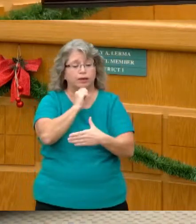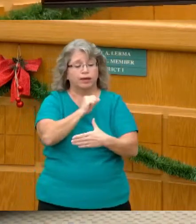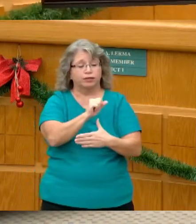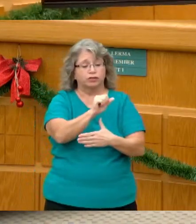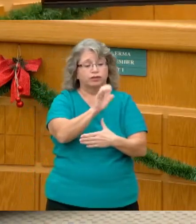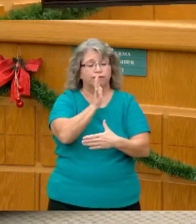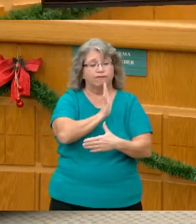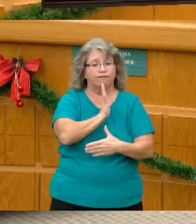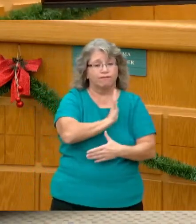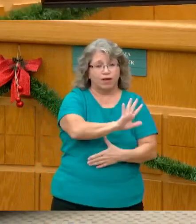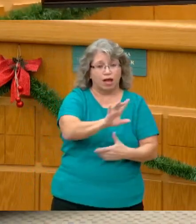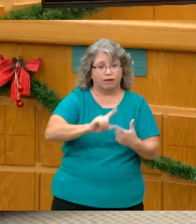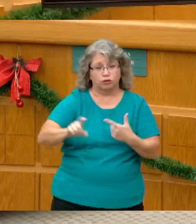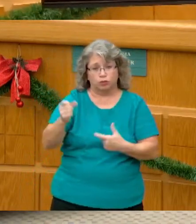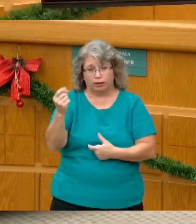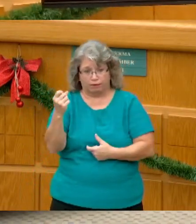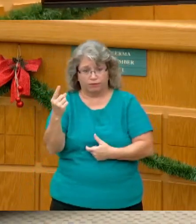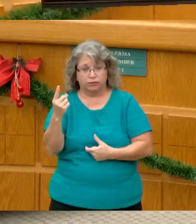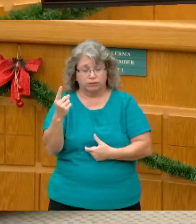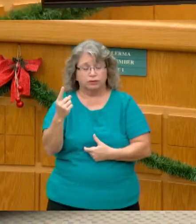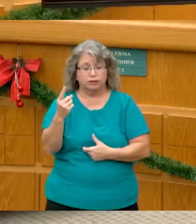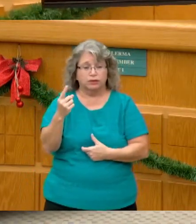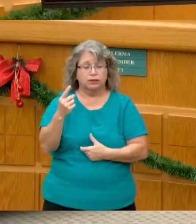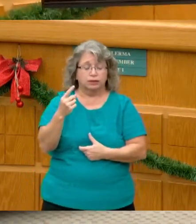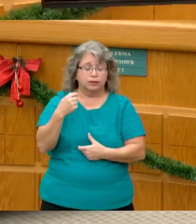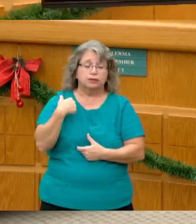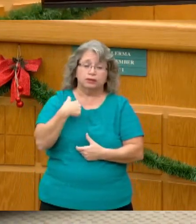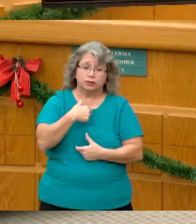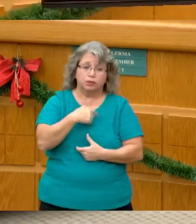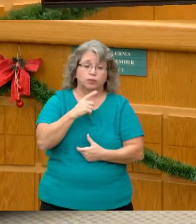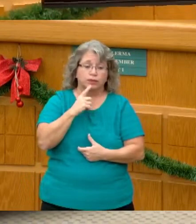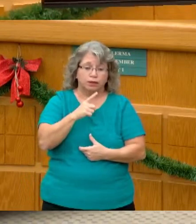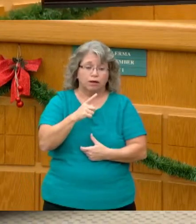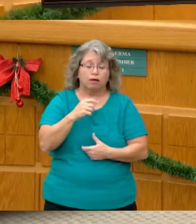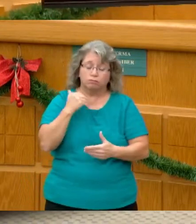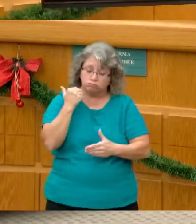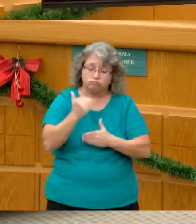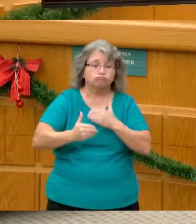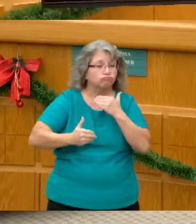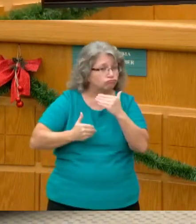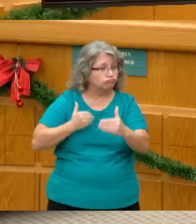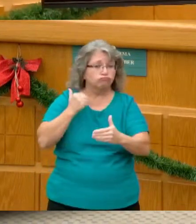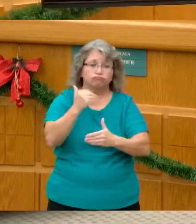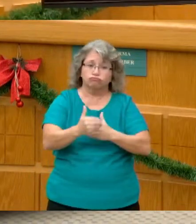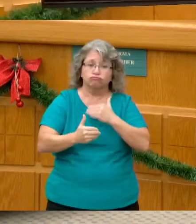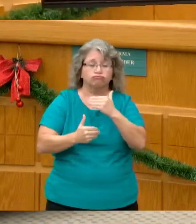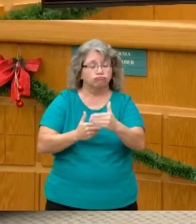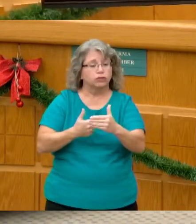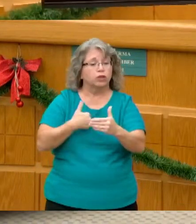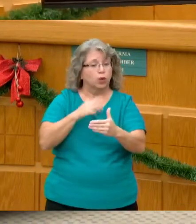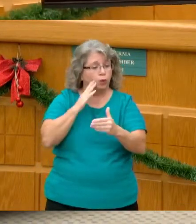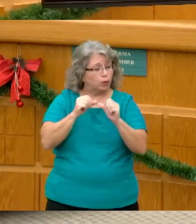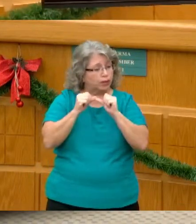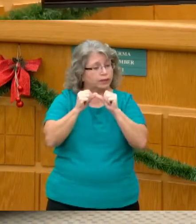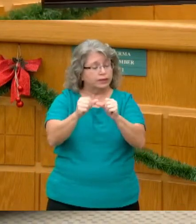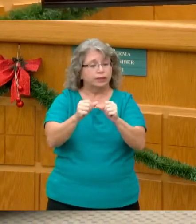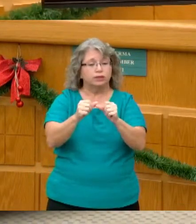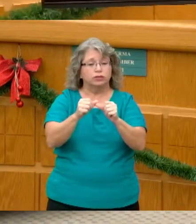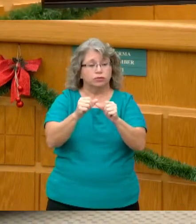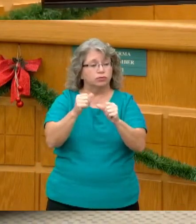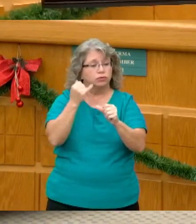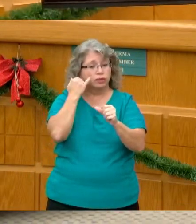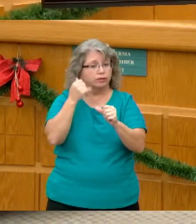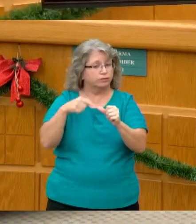So we're ticking away at that. We're ticking away, and we're going to continue to tick away so long as the population demands